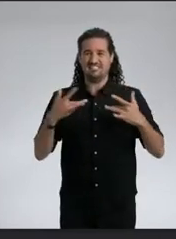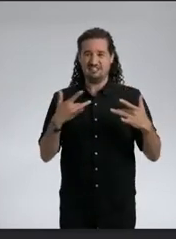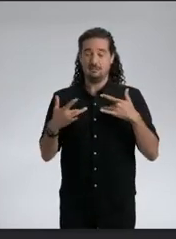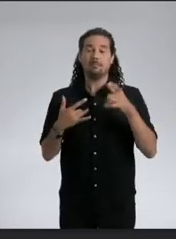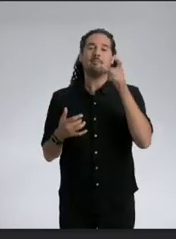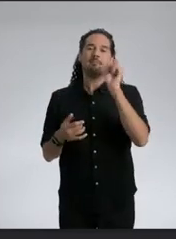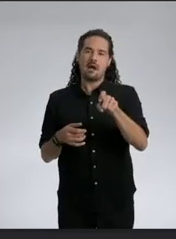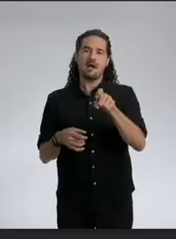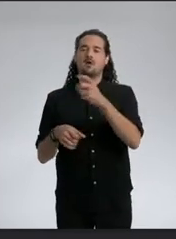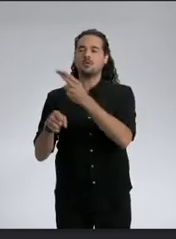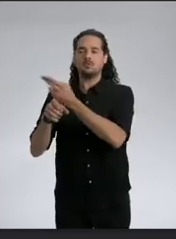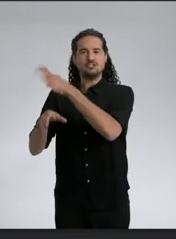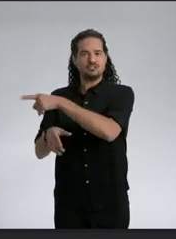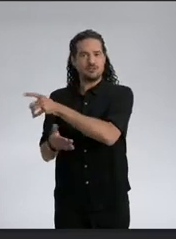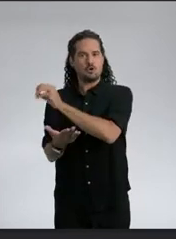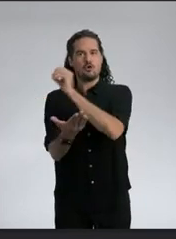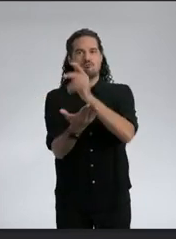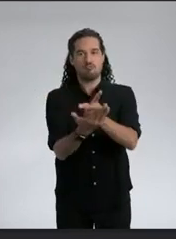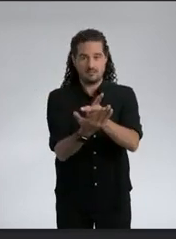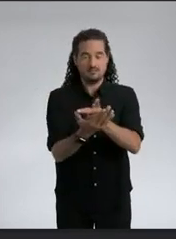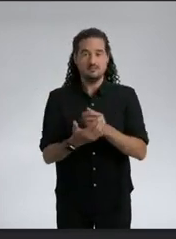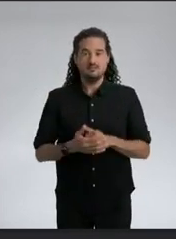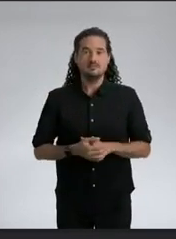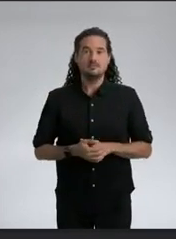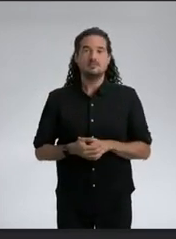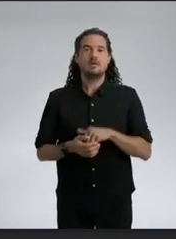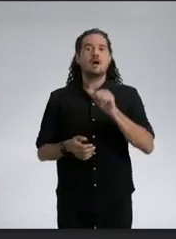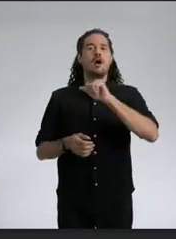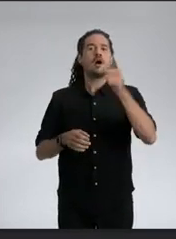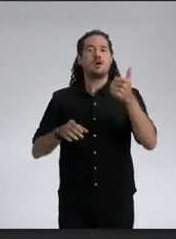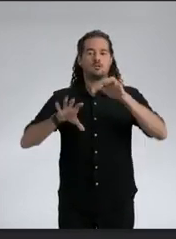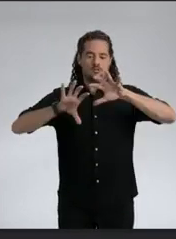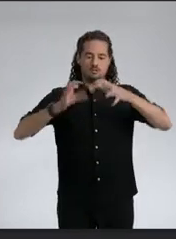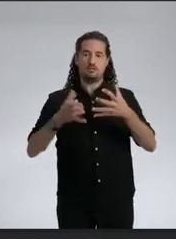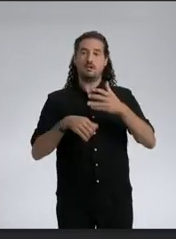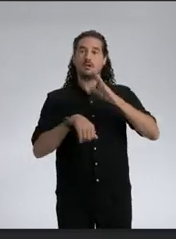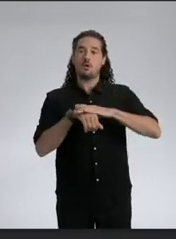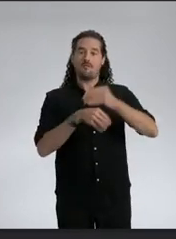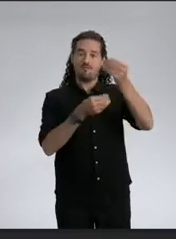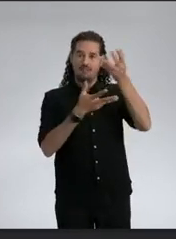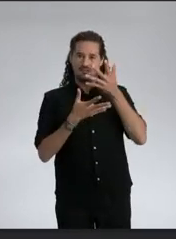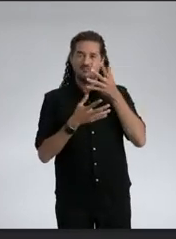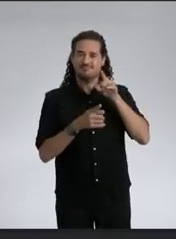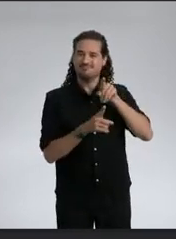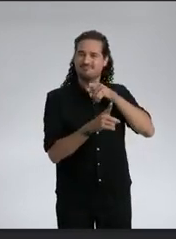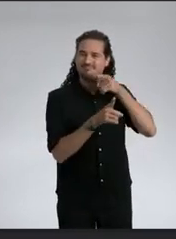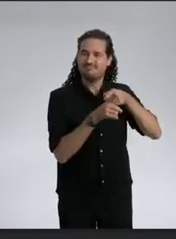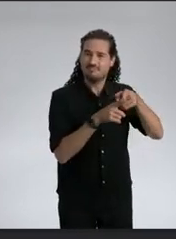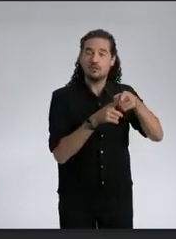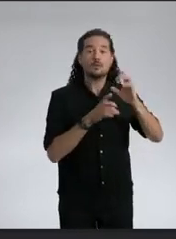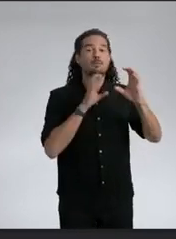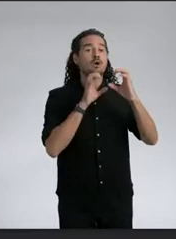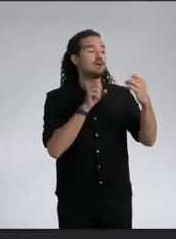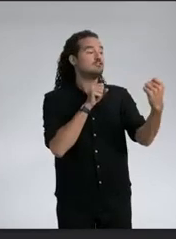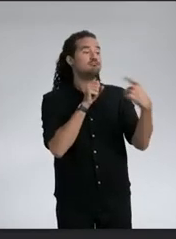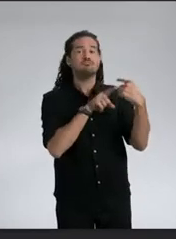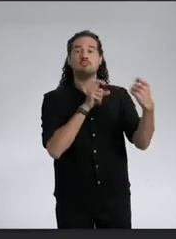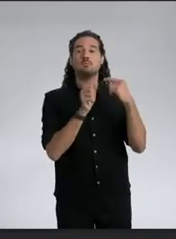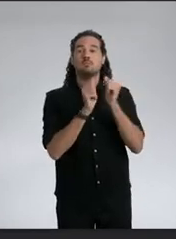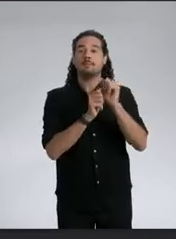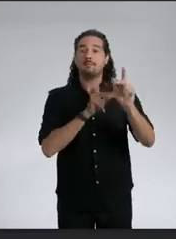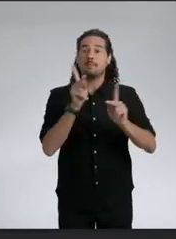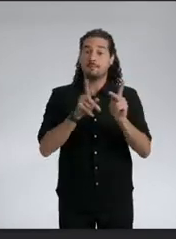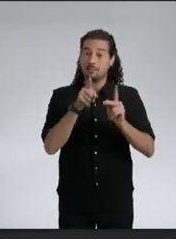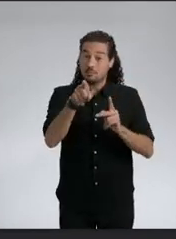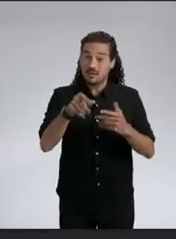entitlement. There's another category of notifications that deserve special attention: communications from people. If you have a communication